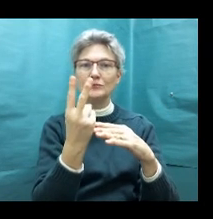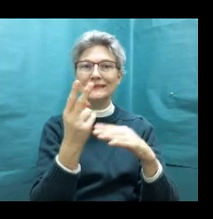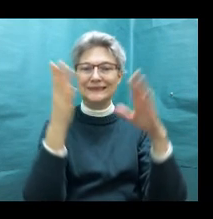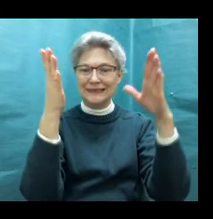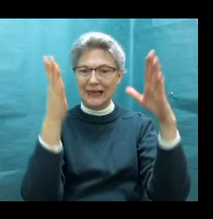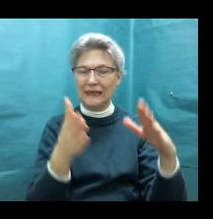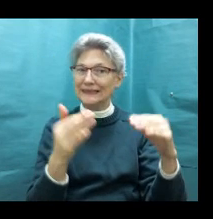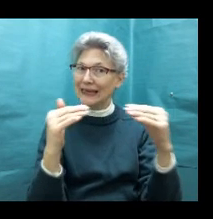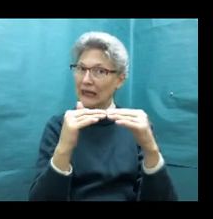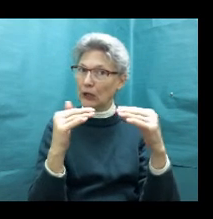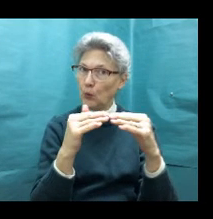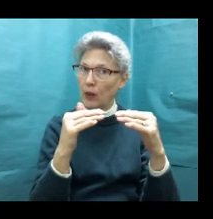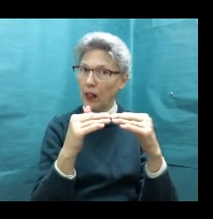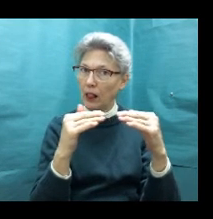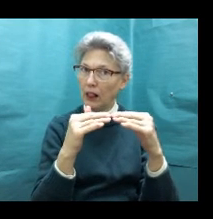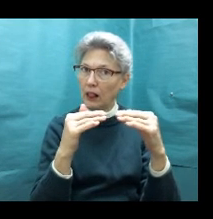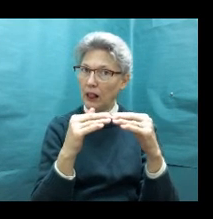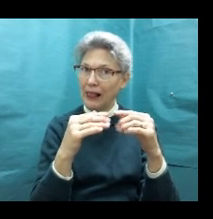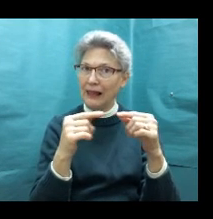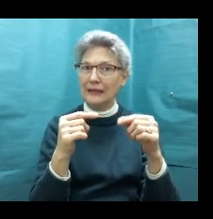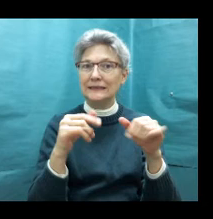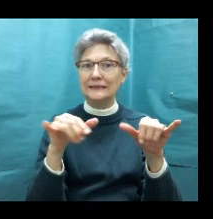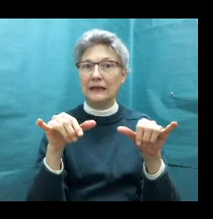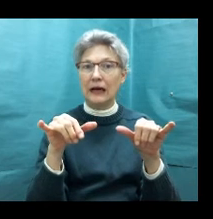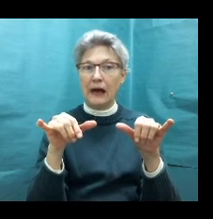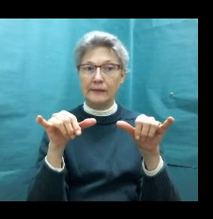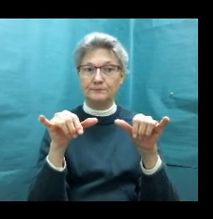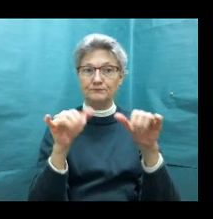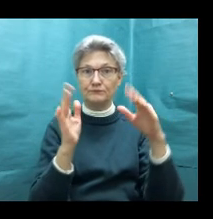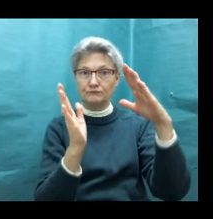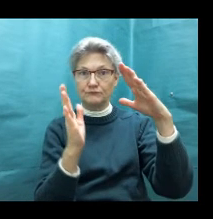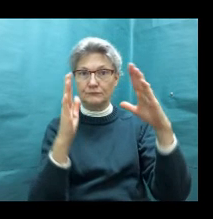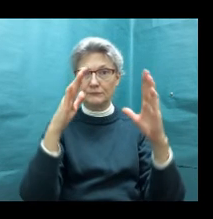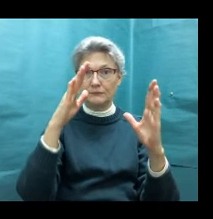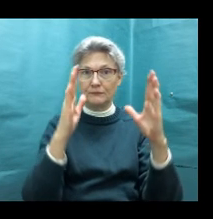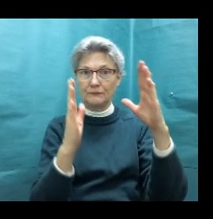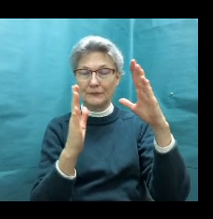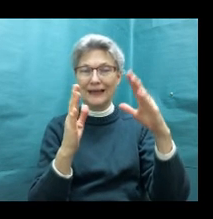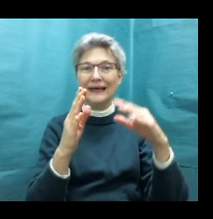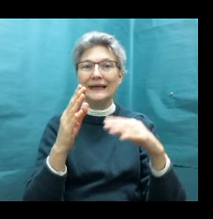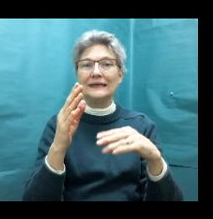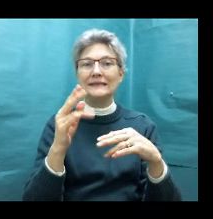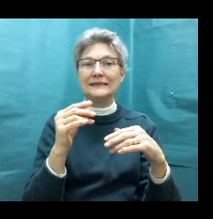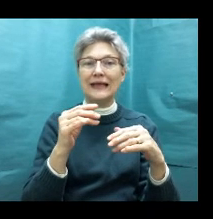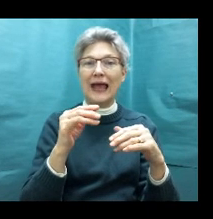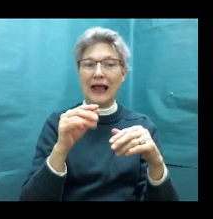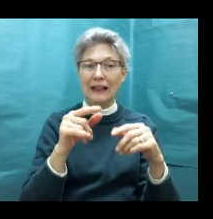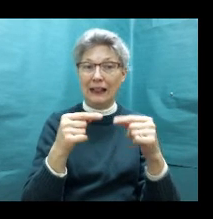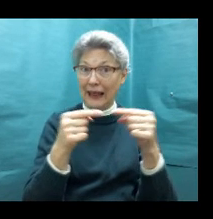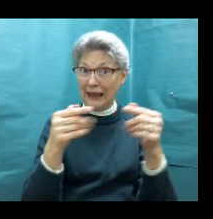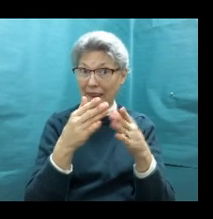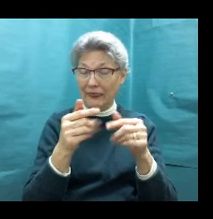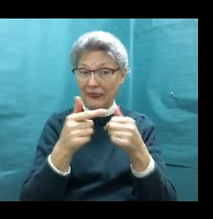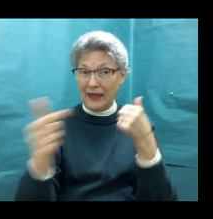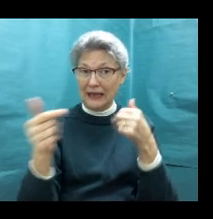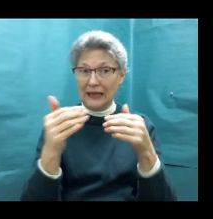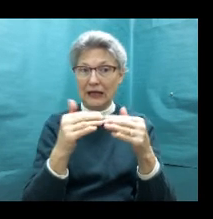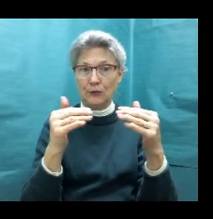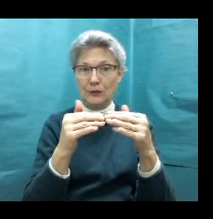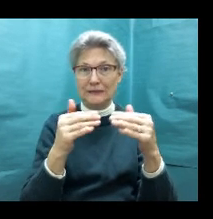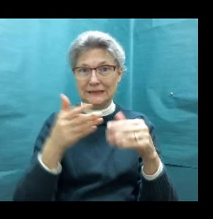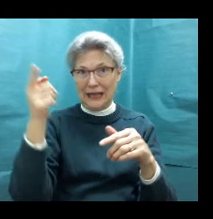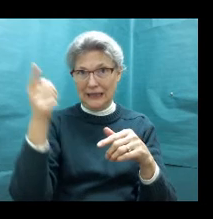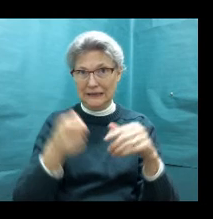length. So you'll notice those tick marks that we talked about earlier. And I can see that this side here and this